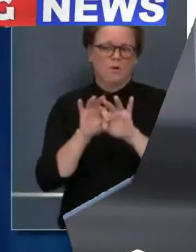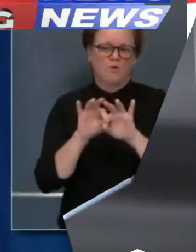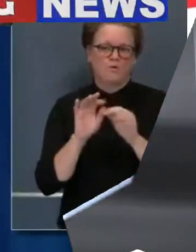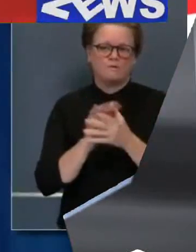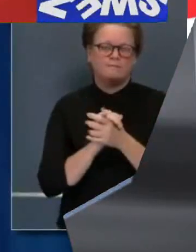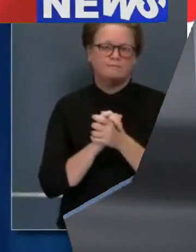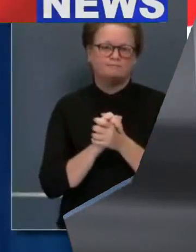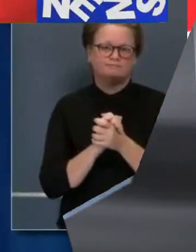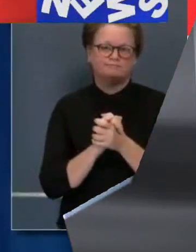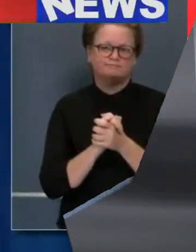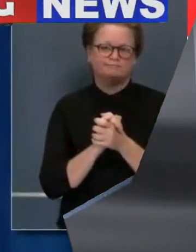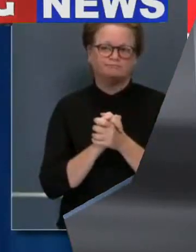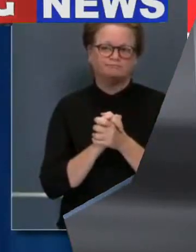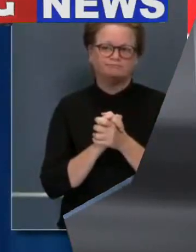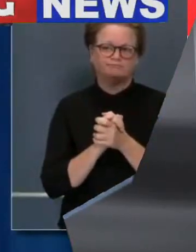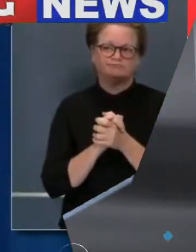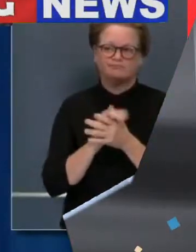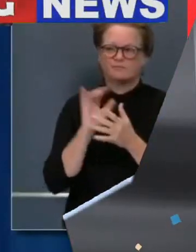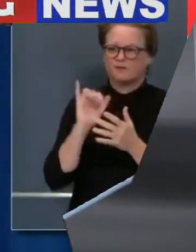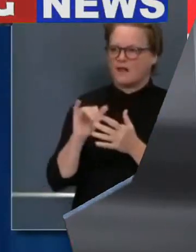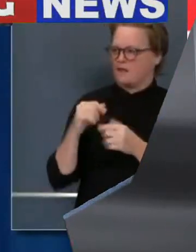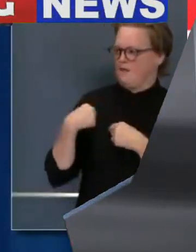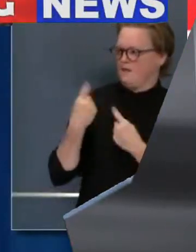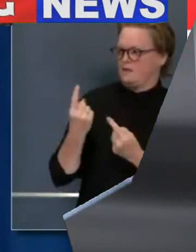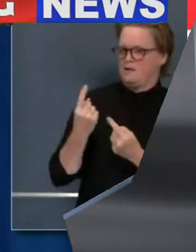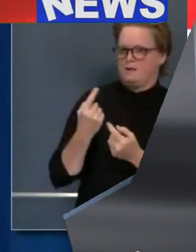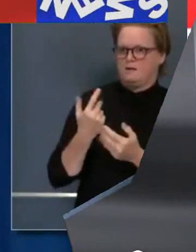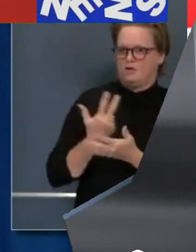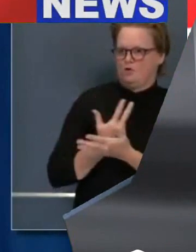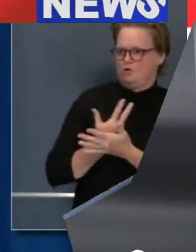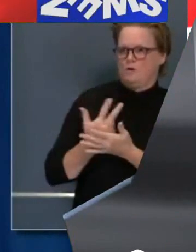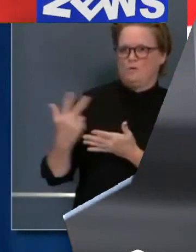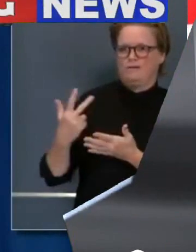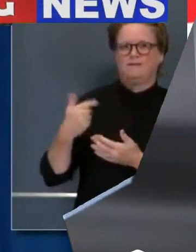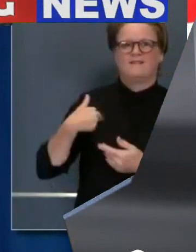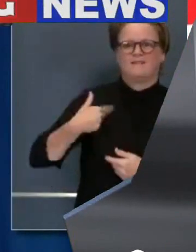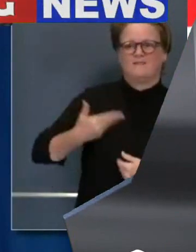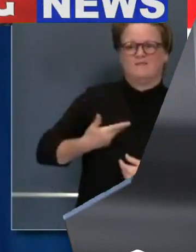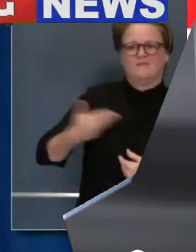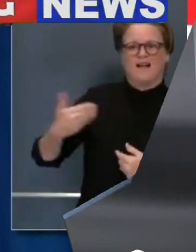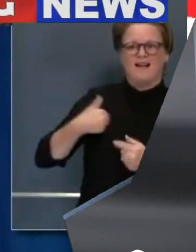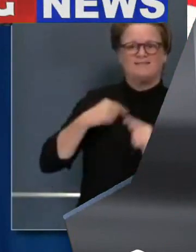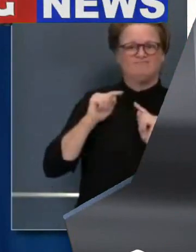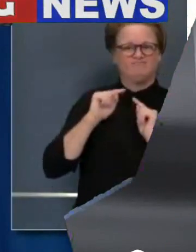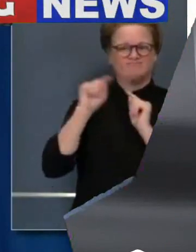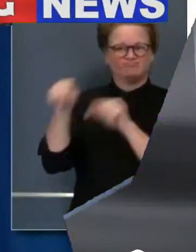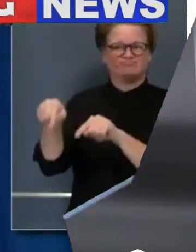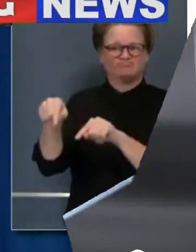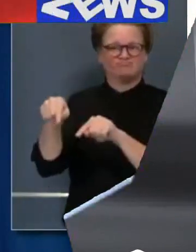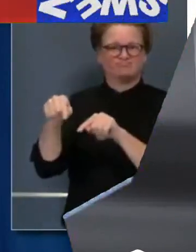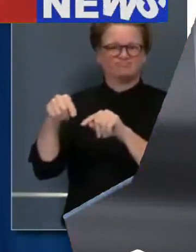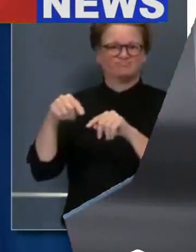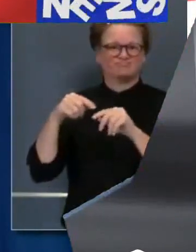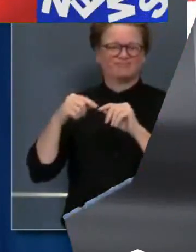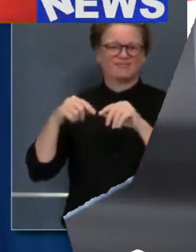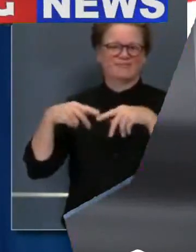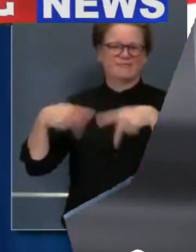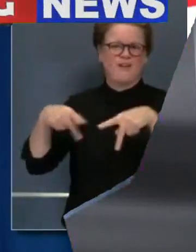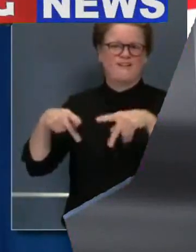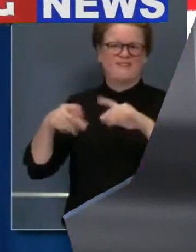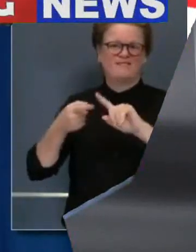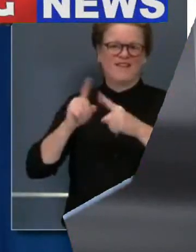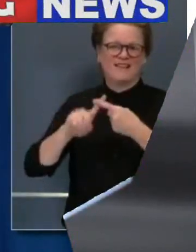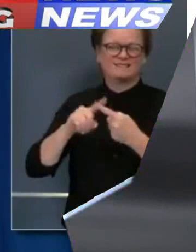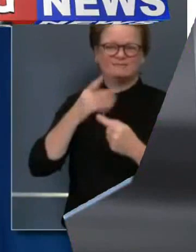That a few weeks ago, I was asked to go to a friend's 50th birthday. My wife and I, a friend that I've known for almost